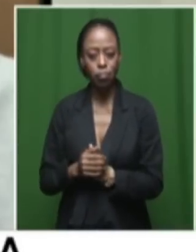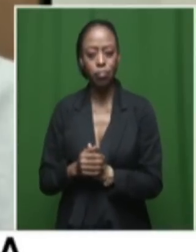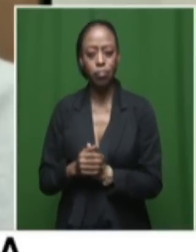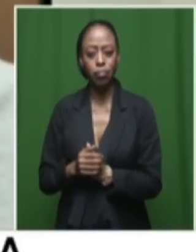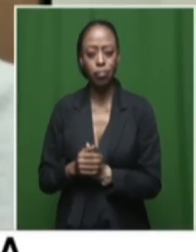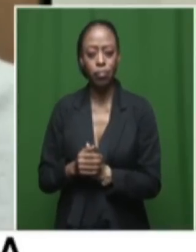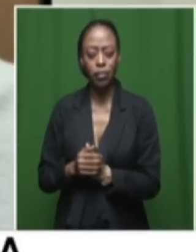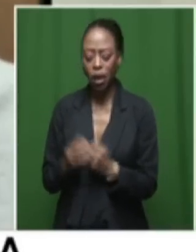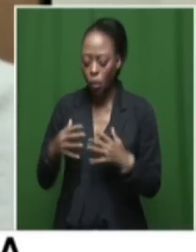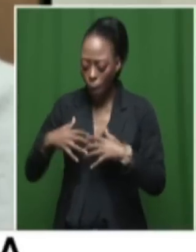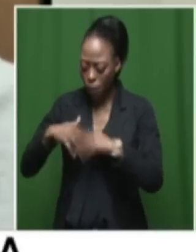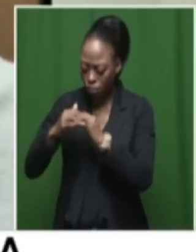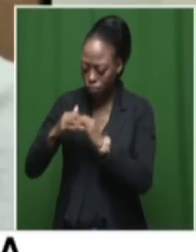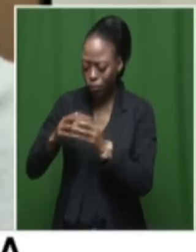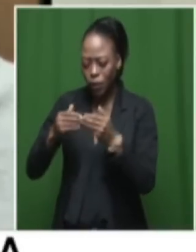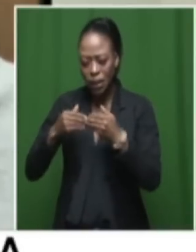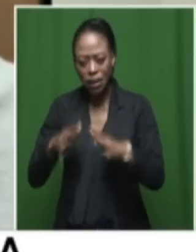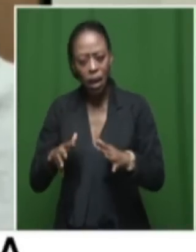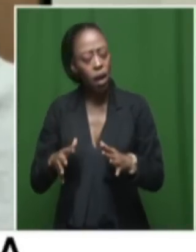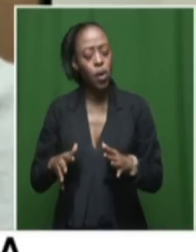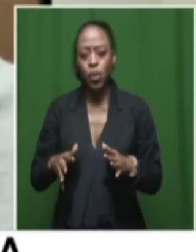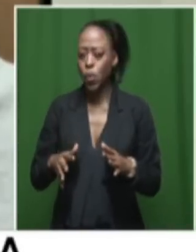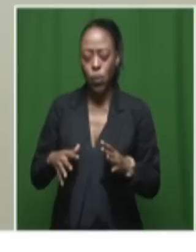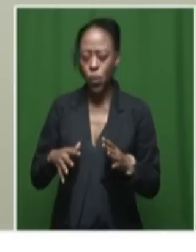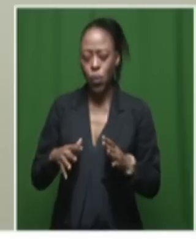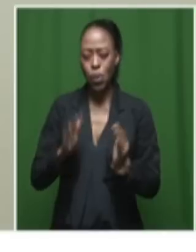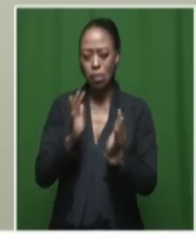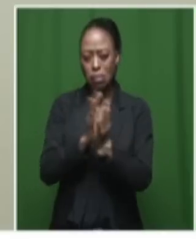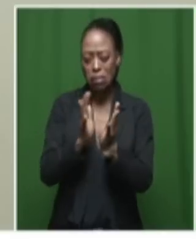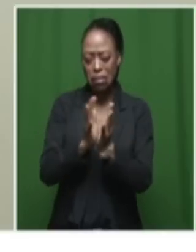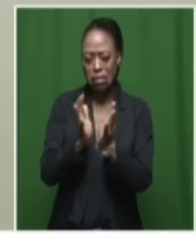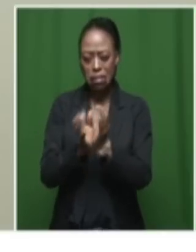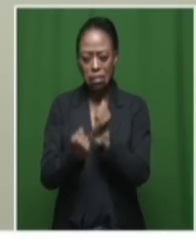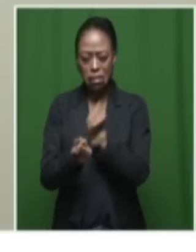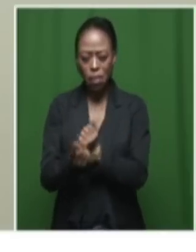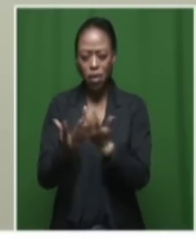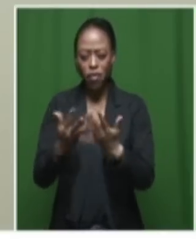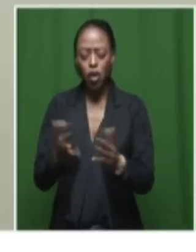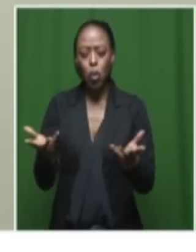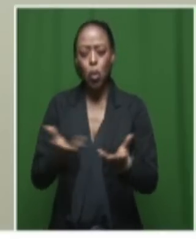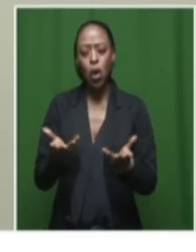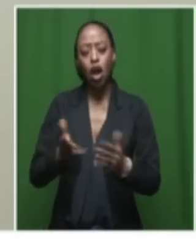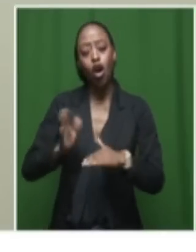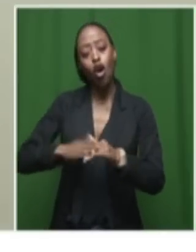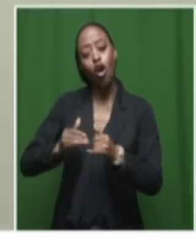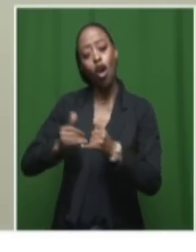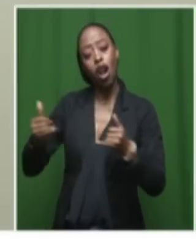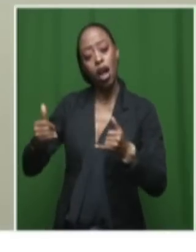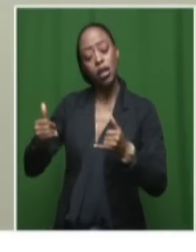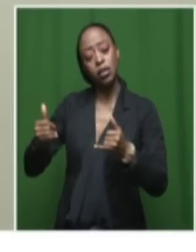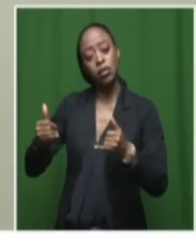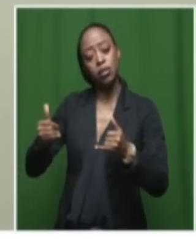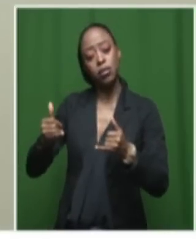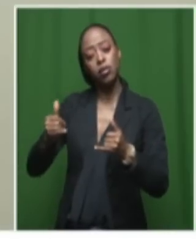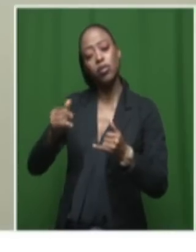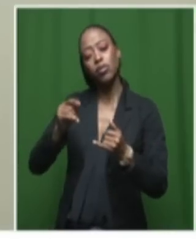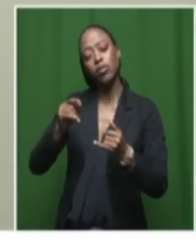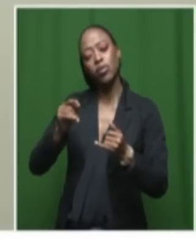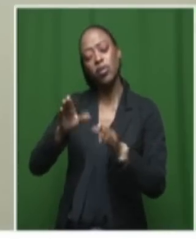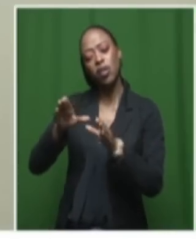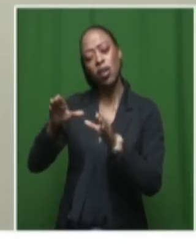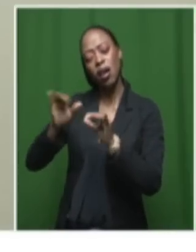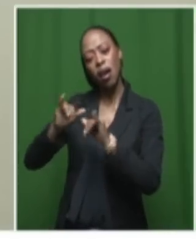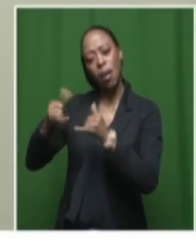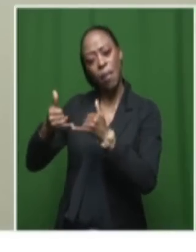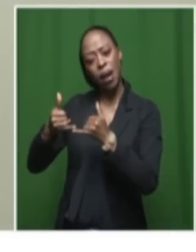storm, basically. I mean, we had a meeting in the office of an online publication called New Frame.